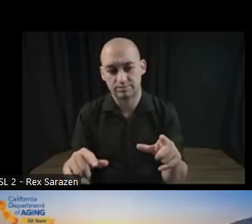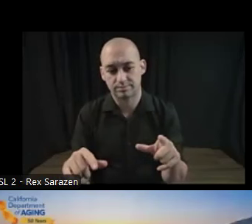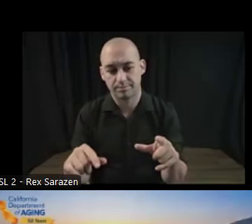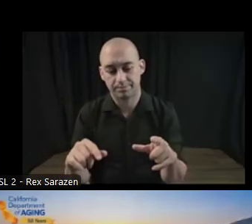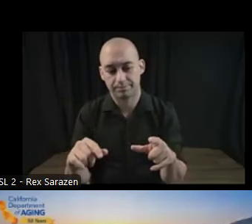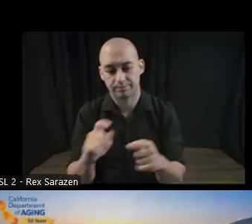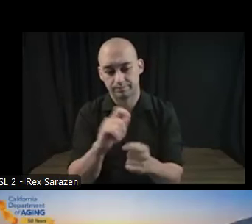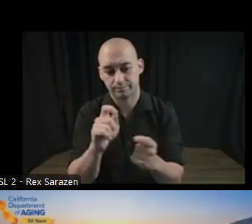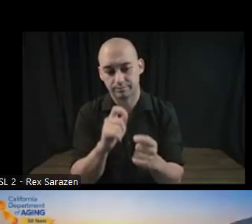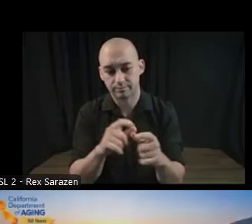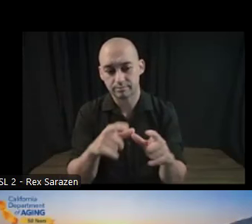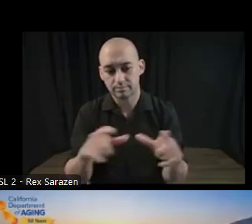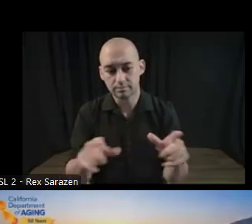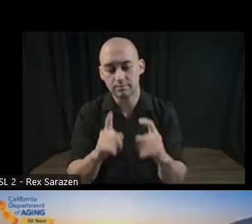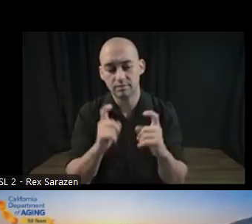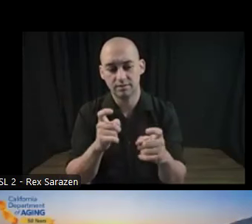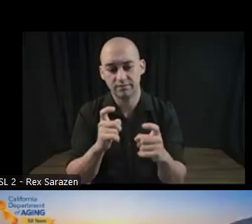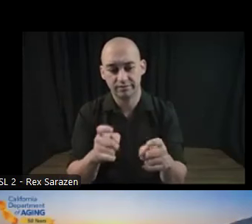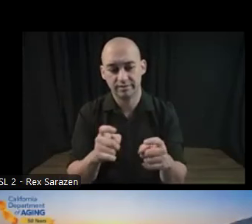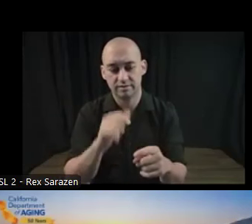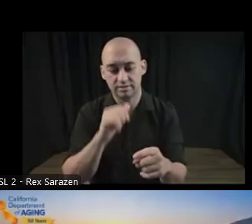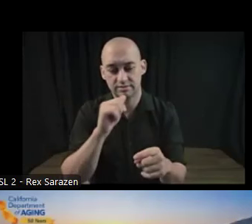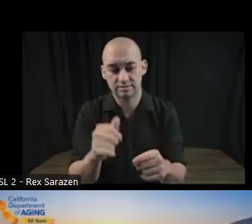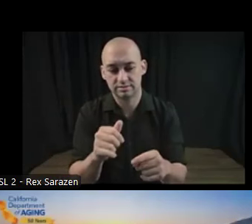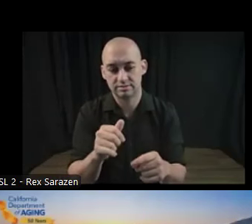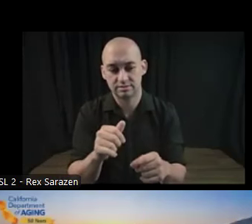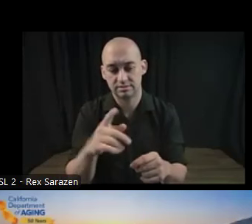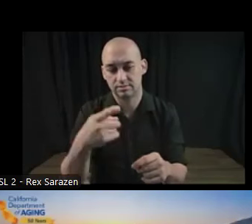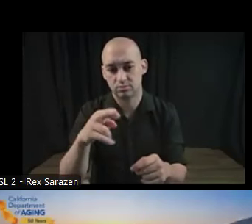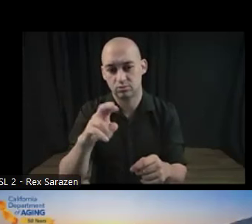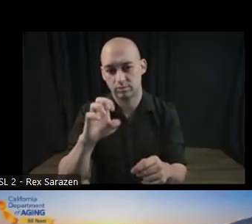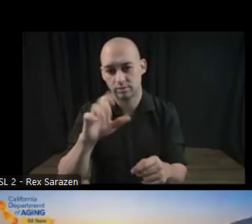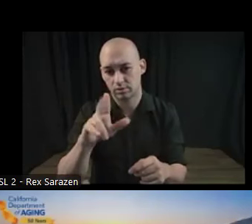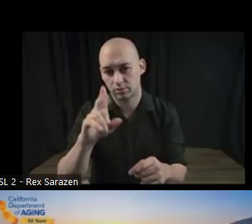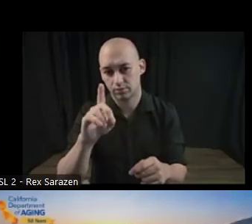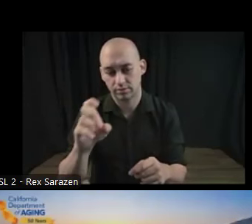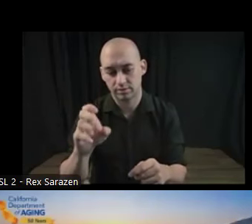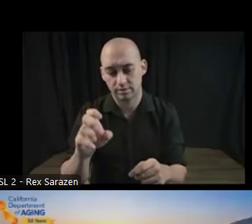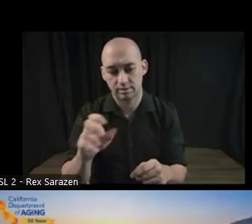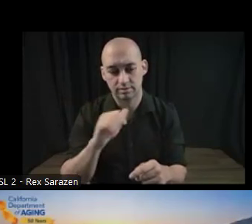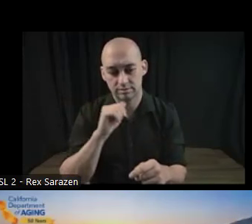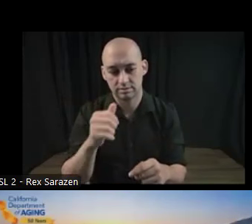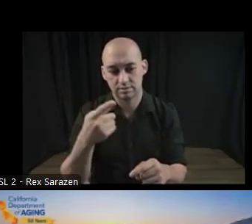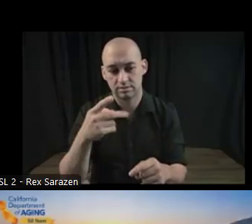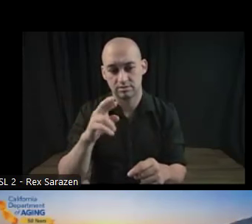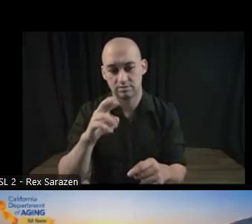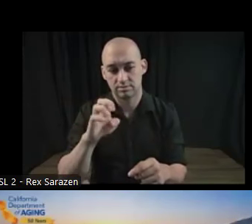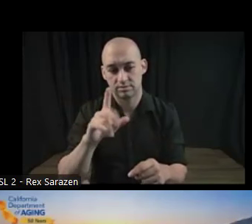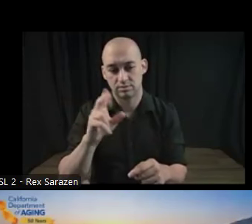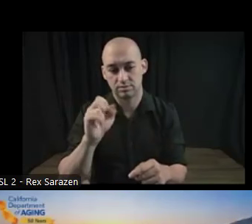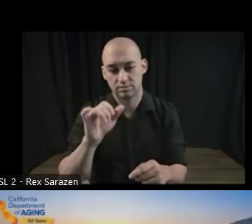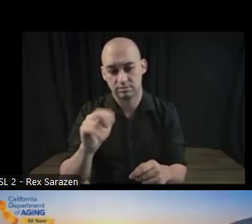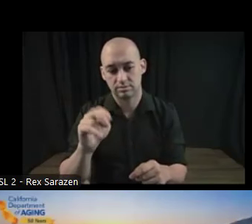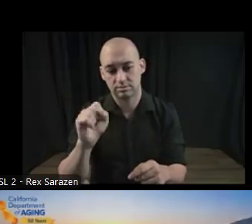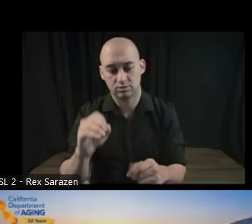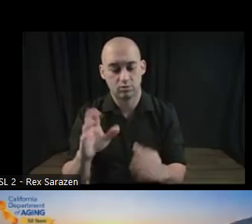specific language to be given in, and therefore it doesn't preclude it. So, yeah, that's not a preclusion. So,